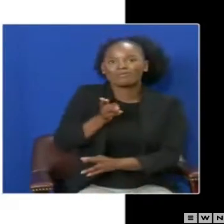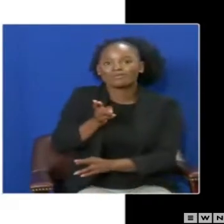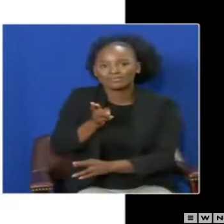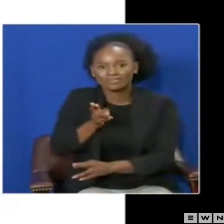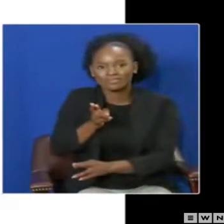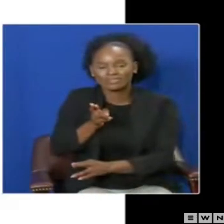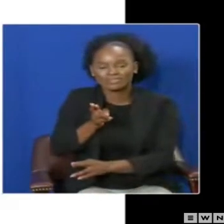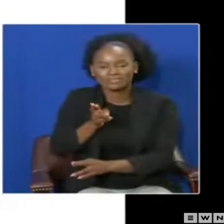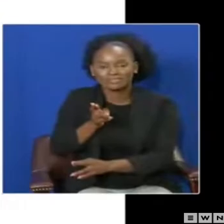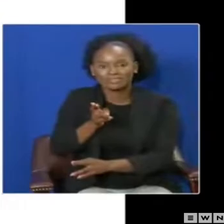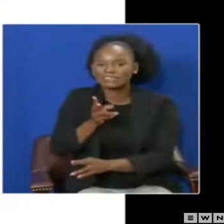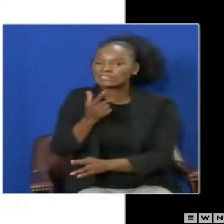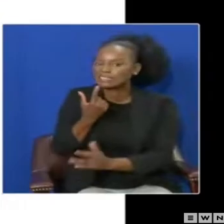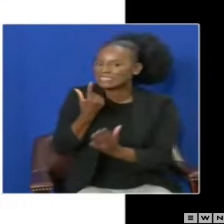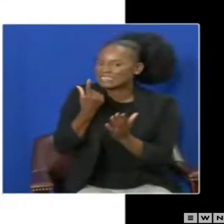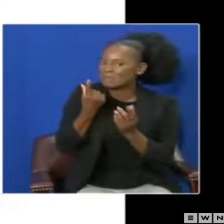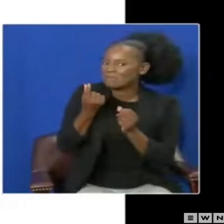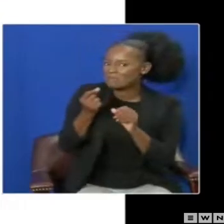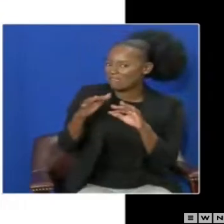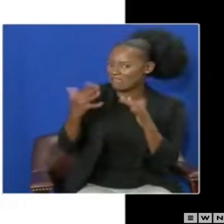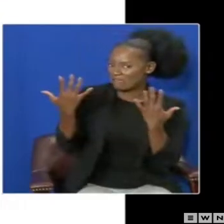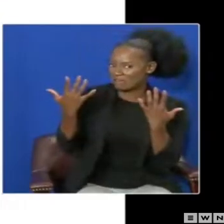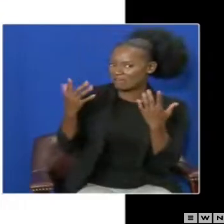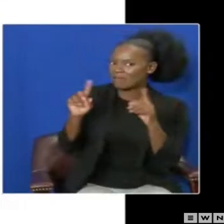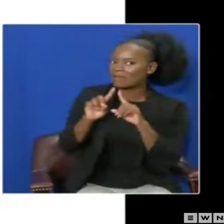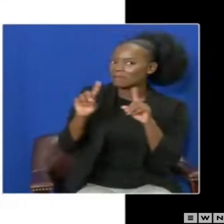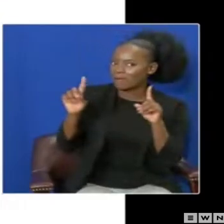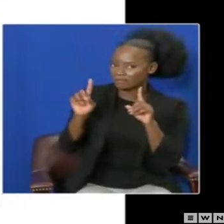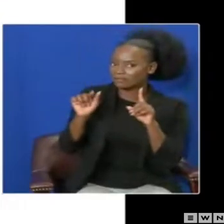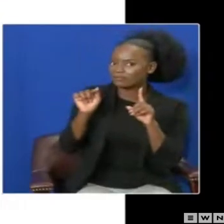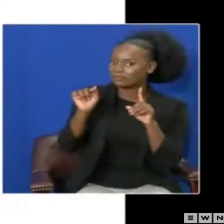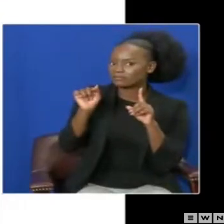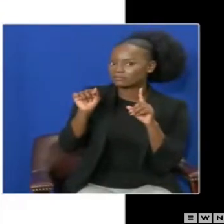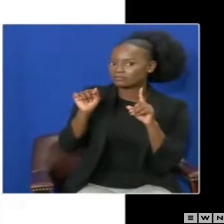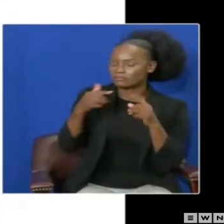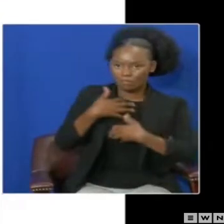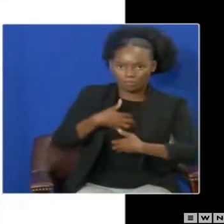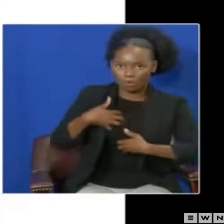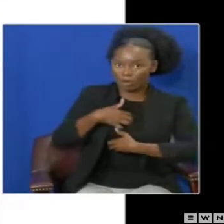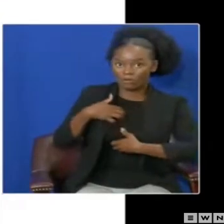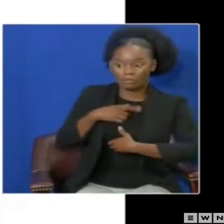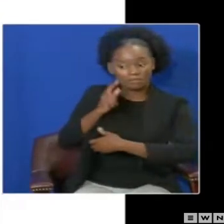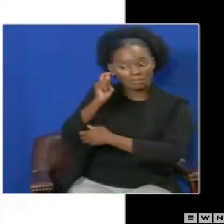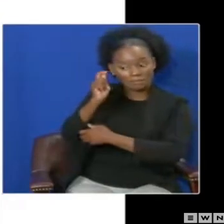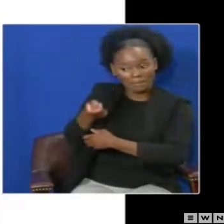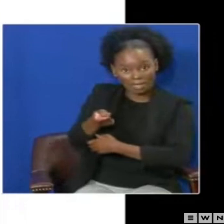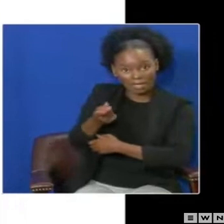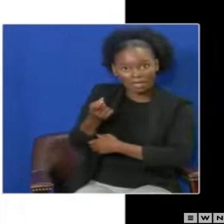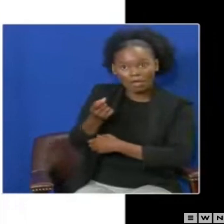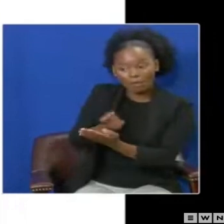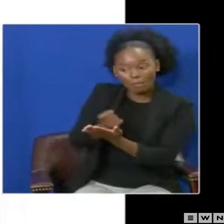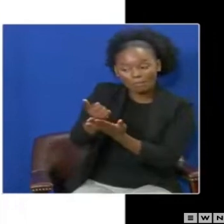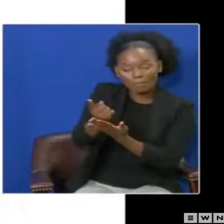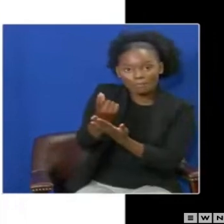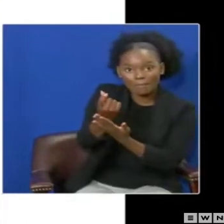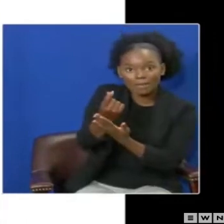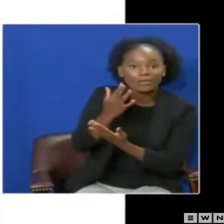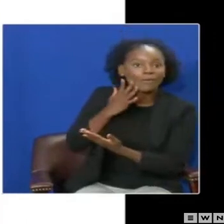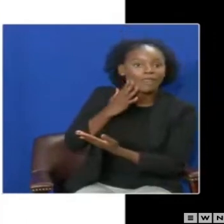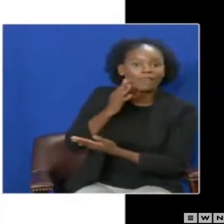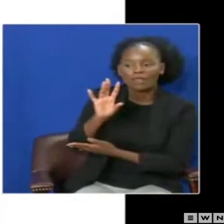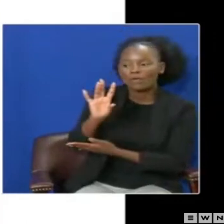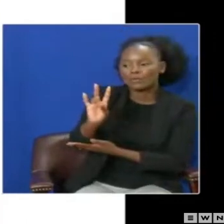will the following day or Wednesday. So the chat is